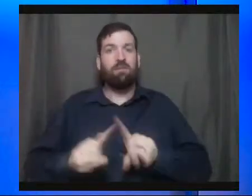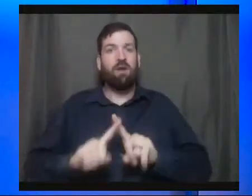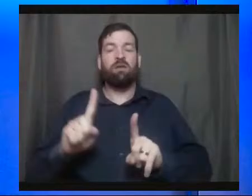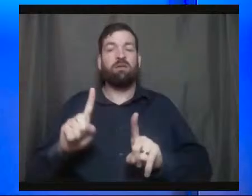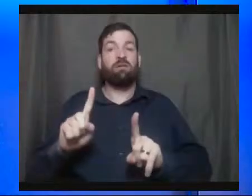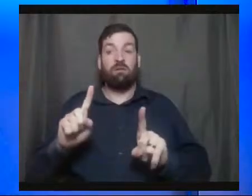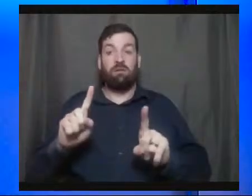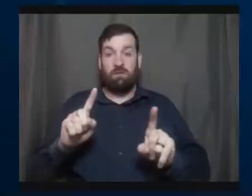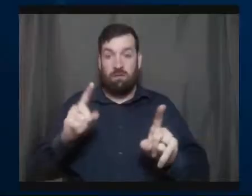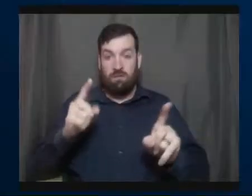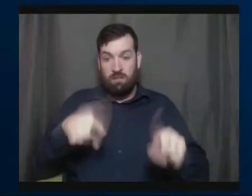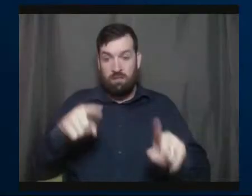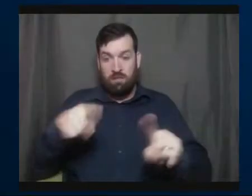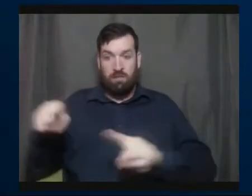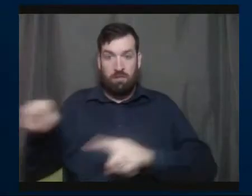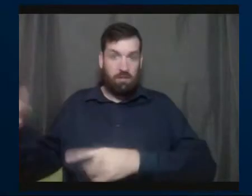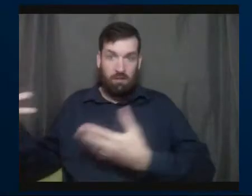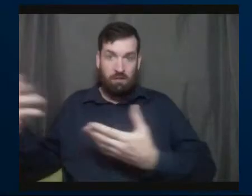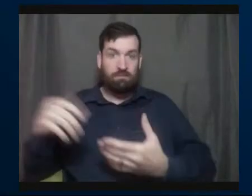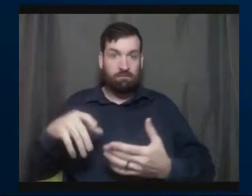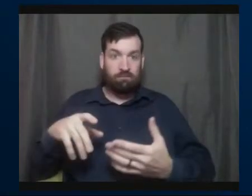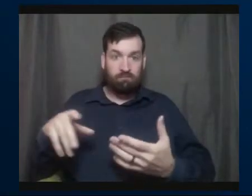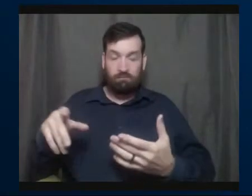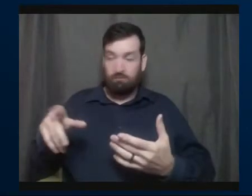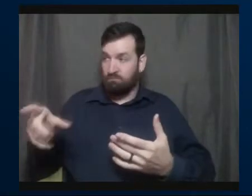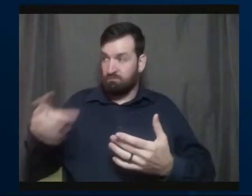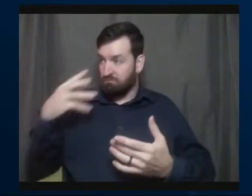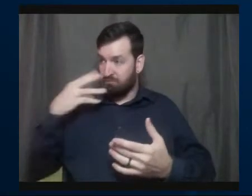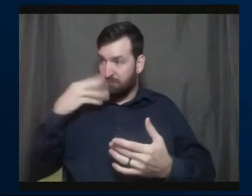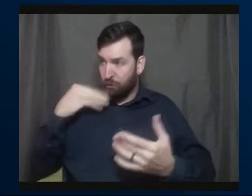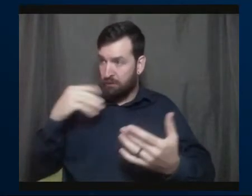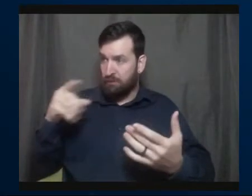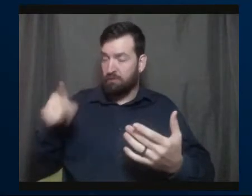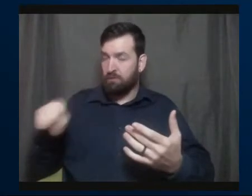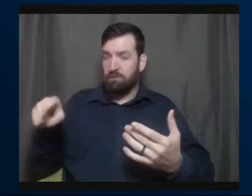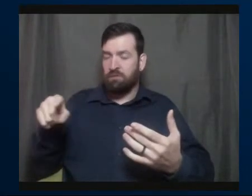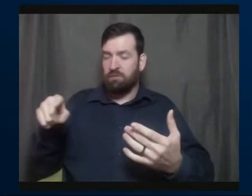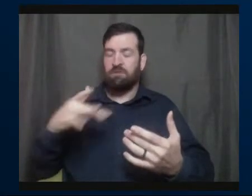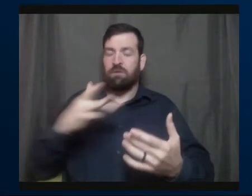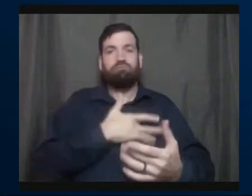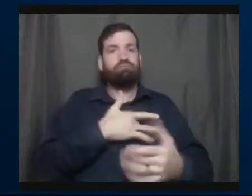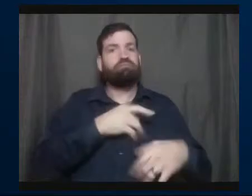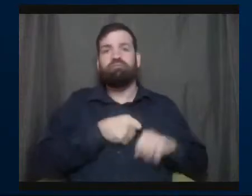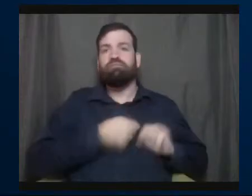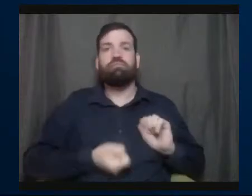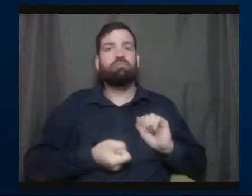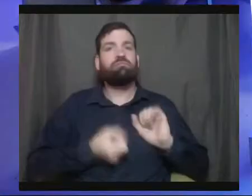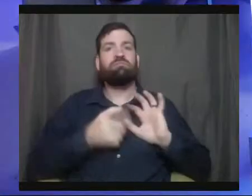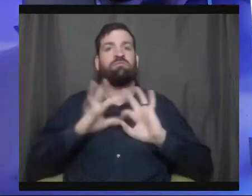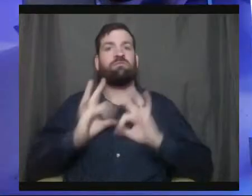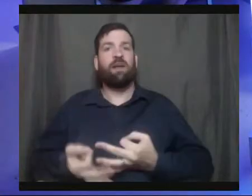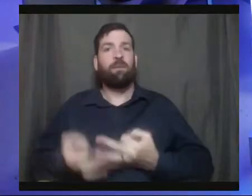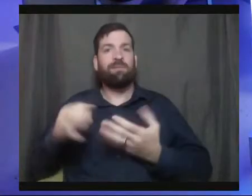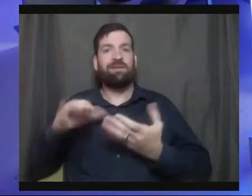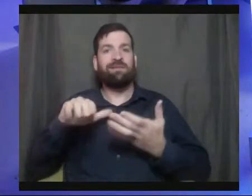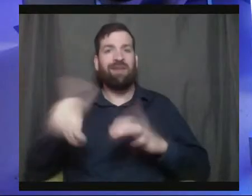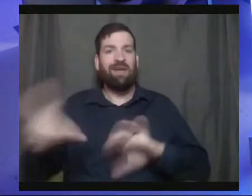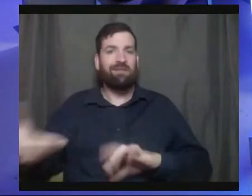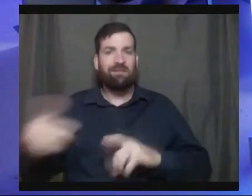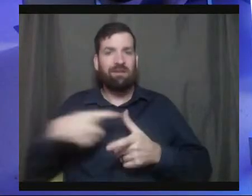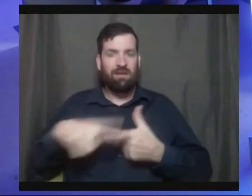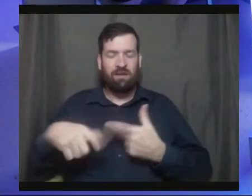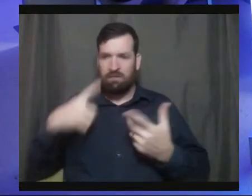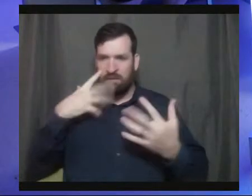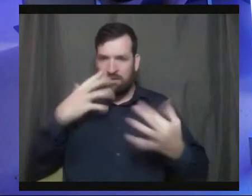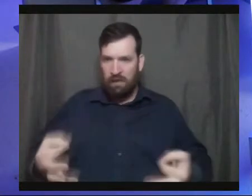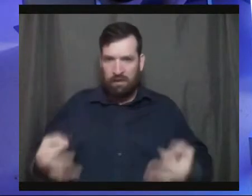yeah. So you experience these heartbreaking deaths in your family. That's traumatic, and then you're trying to decide whether you're going to get this